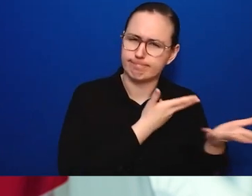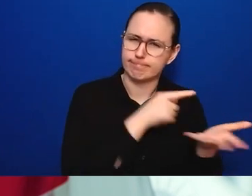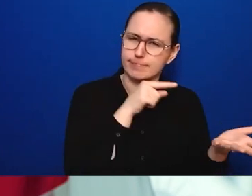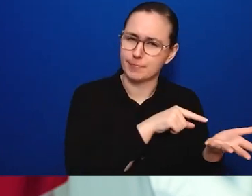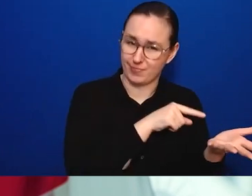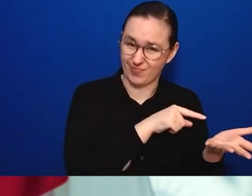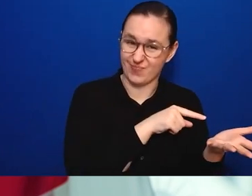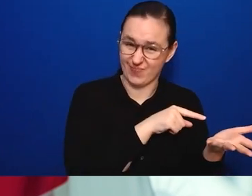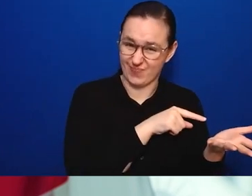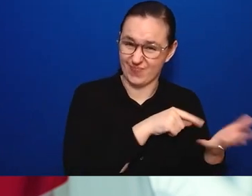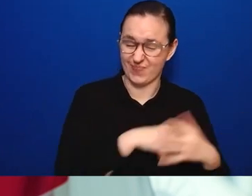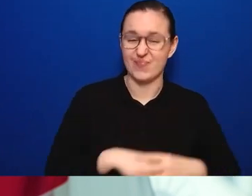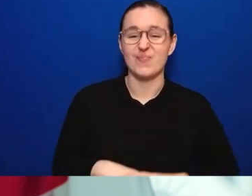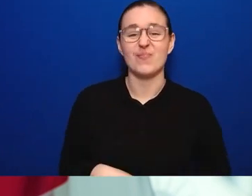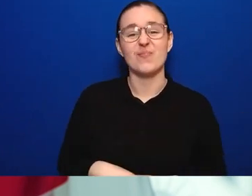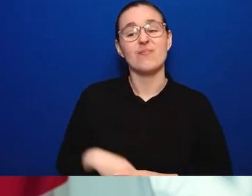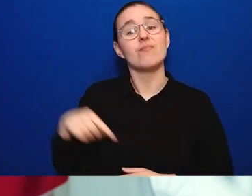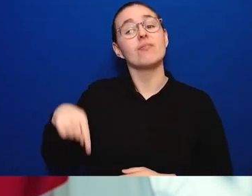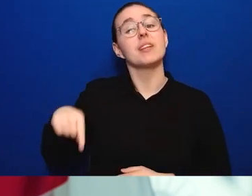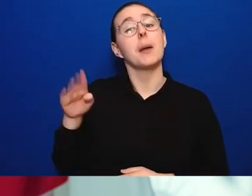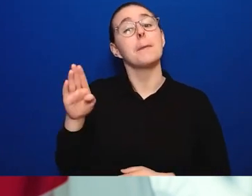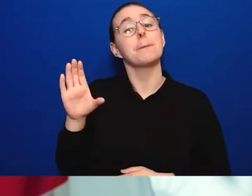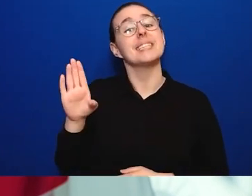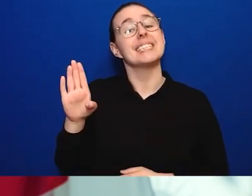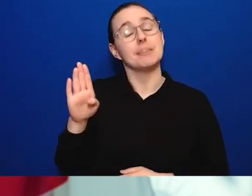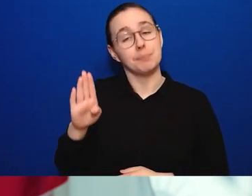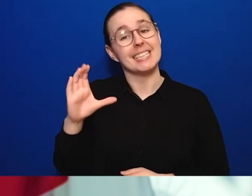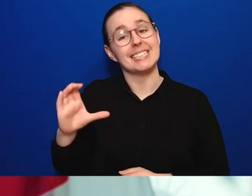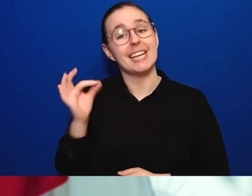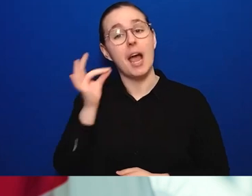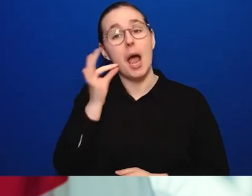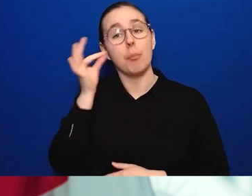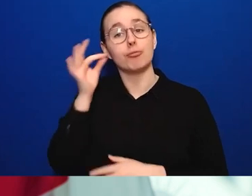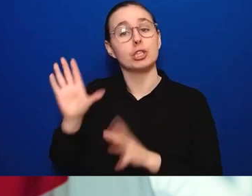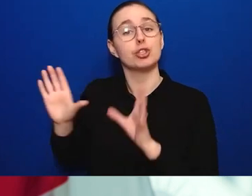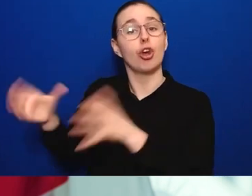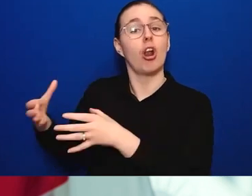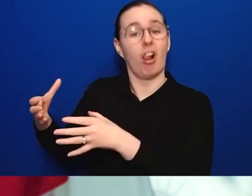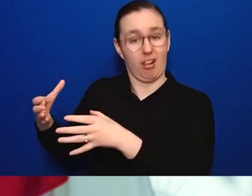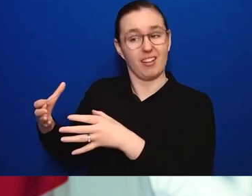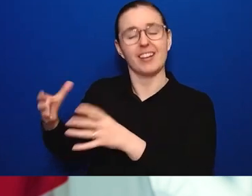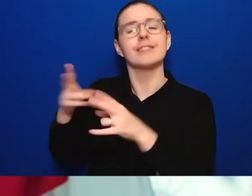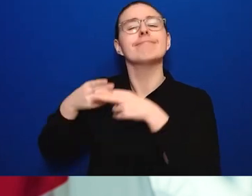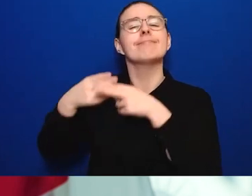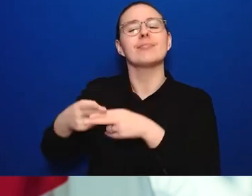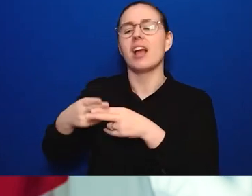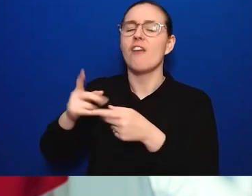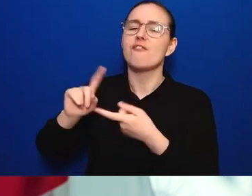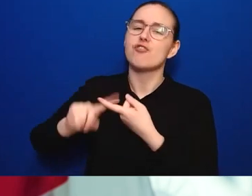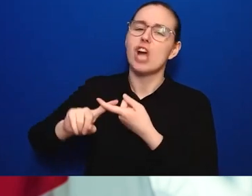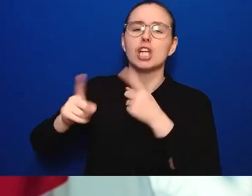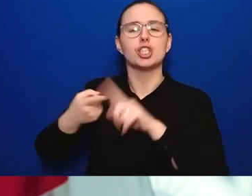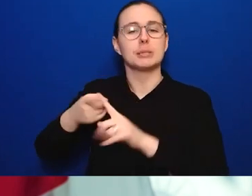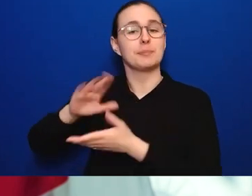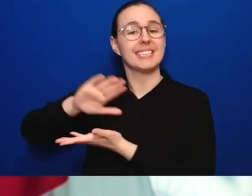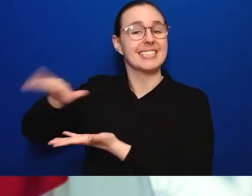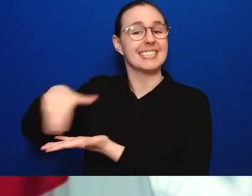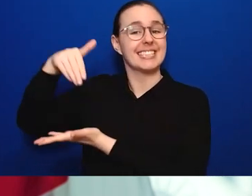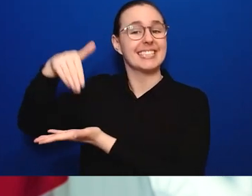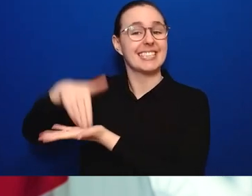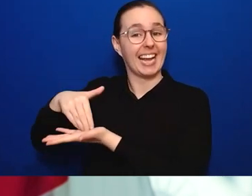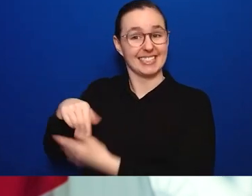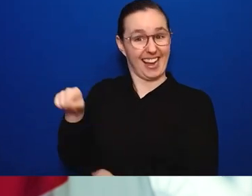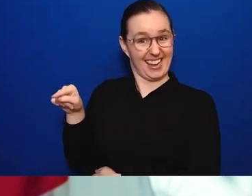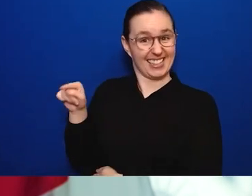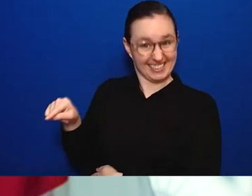Path Forward Community Fund. With 25 friendship centres across British Columbia and a 50-year track record of